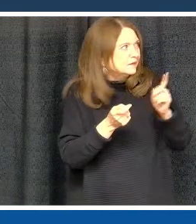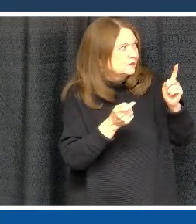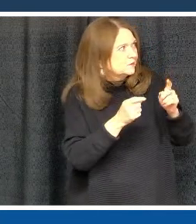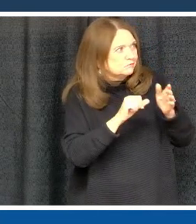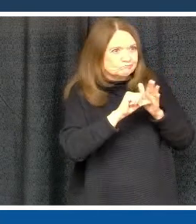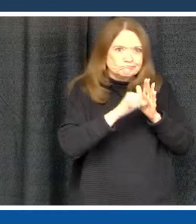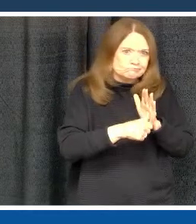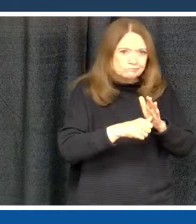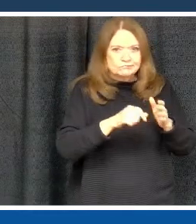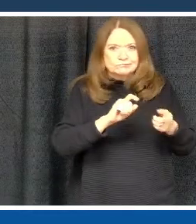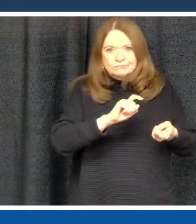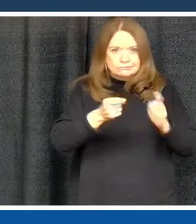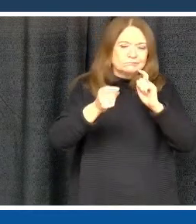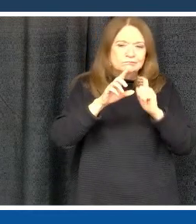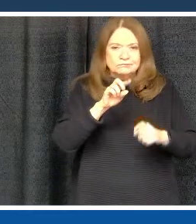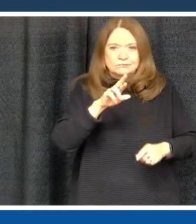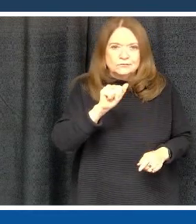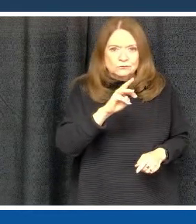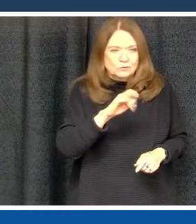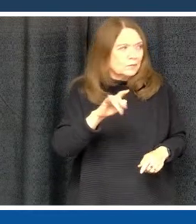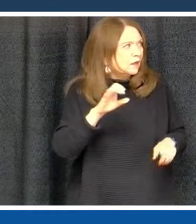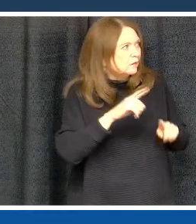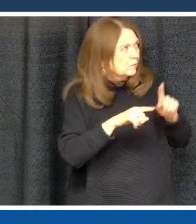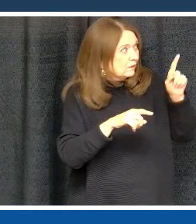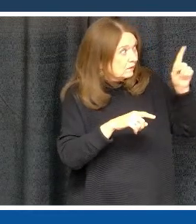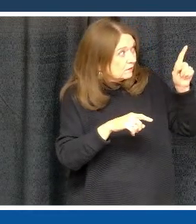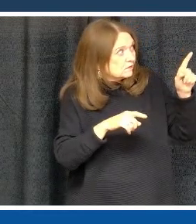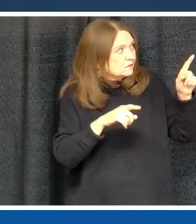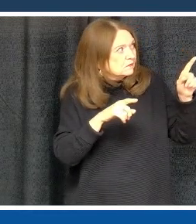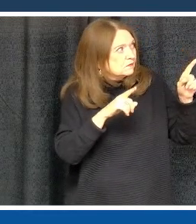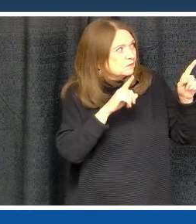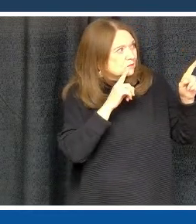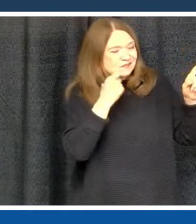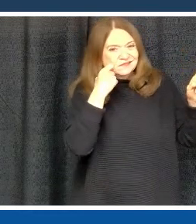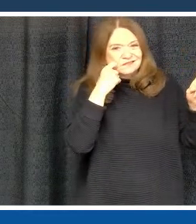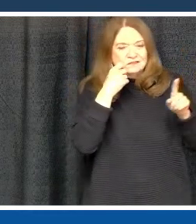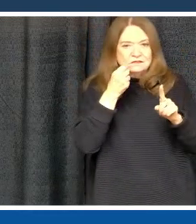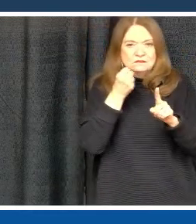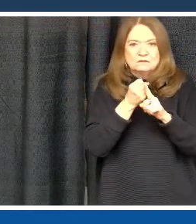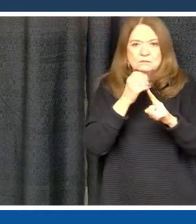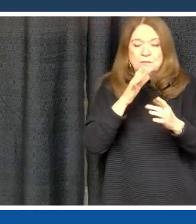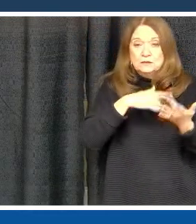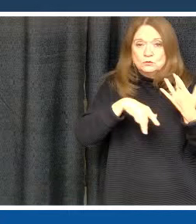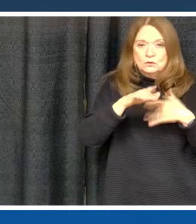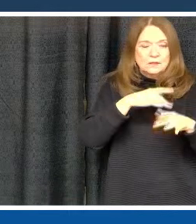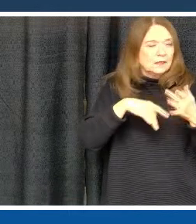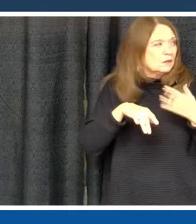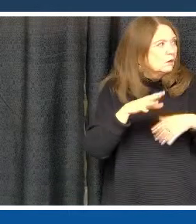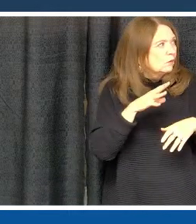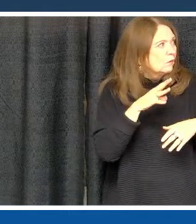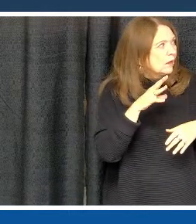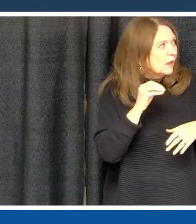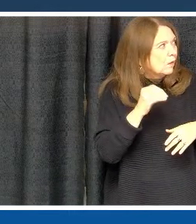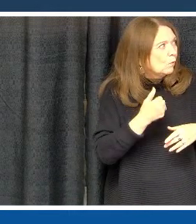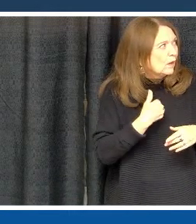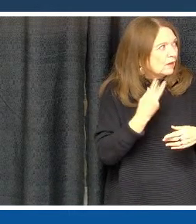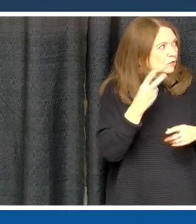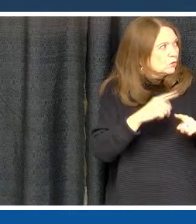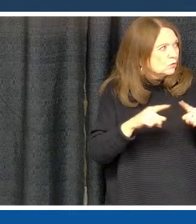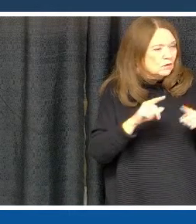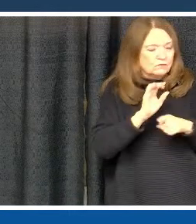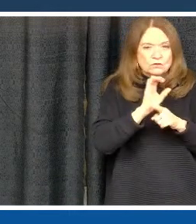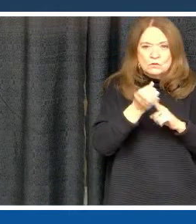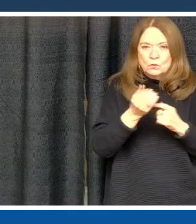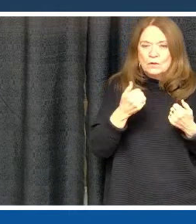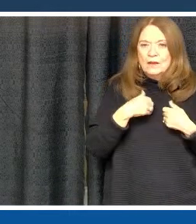Whitehall subdivision that was just recently affected significantly by the tornado. We've got 2 different circumstances here. We've